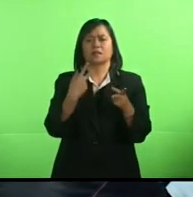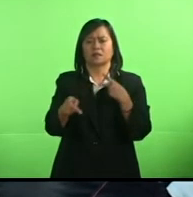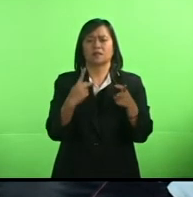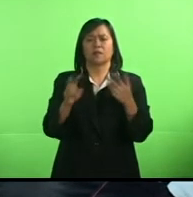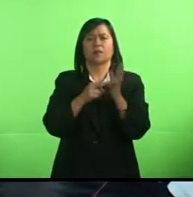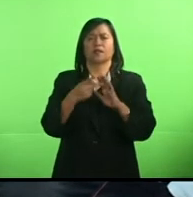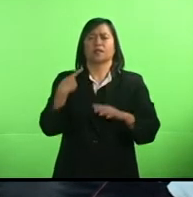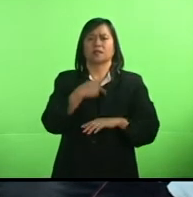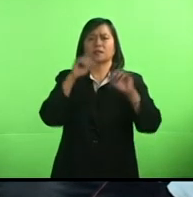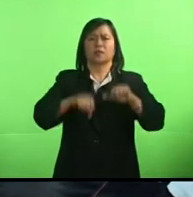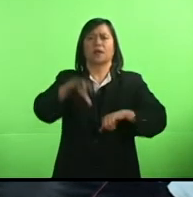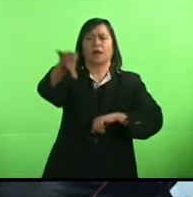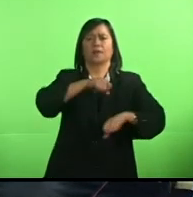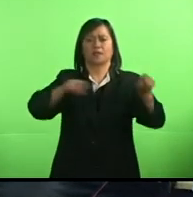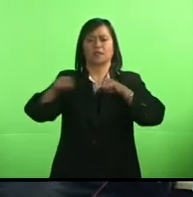you take action,